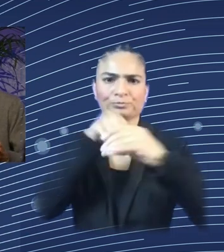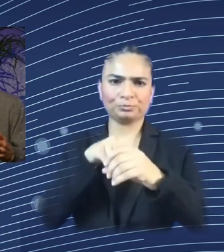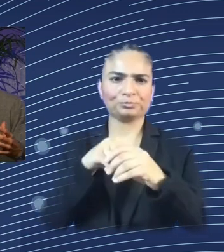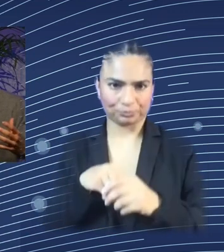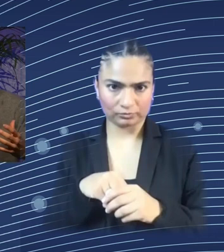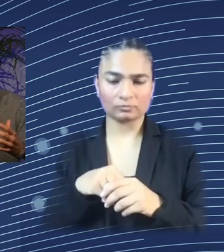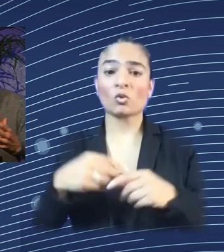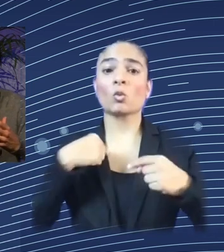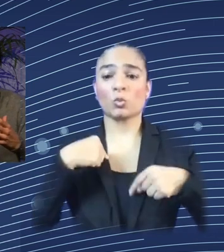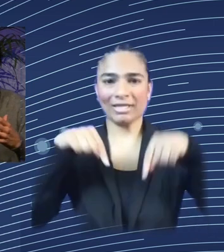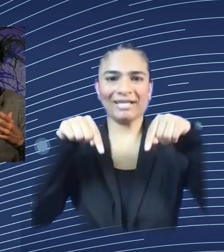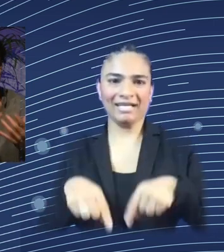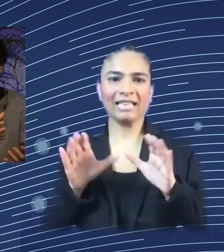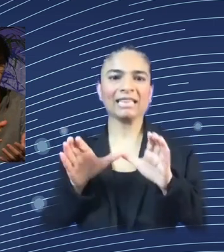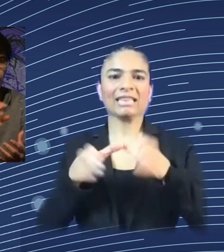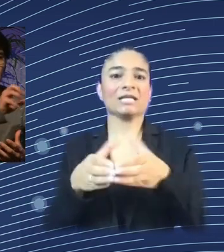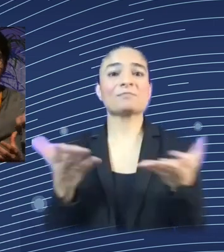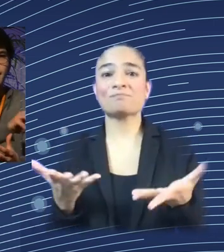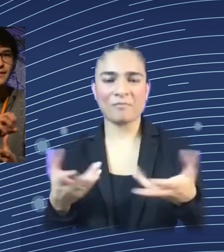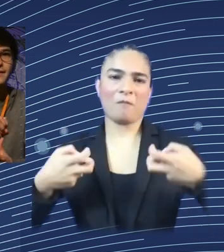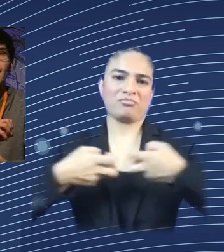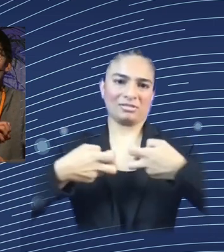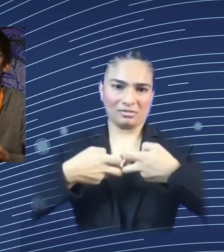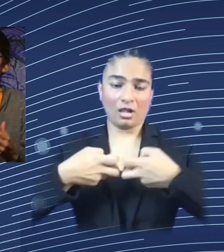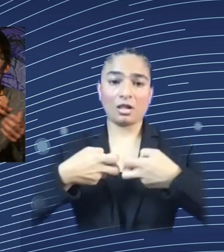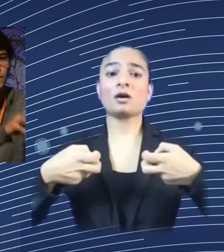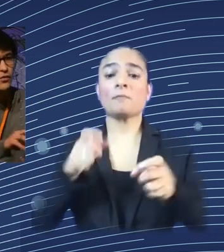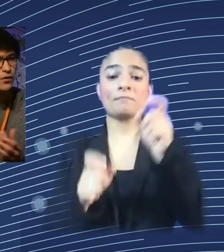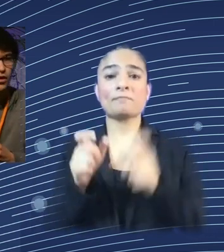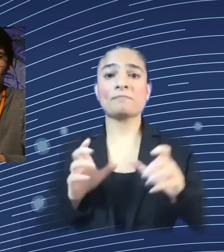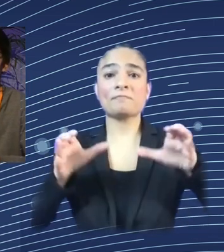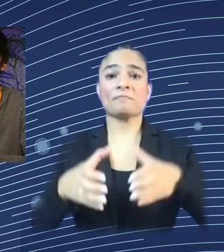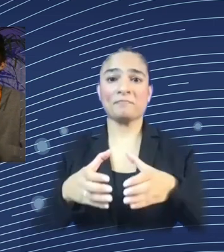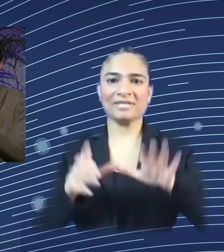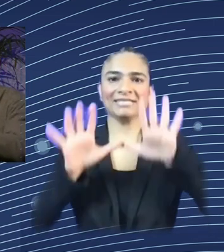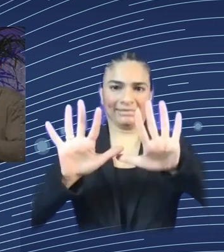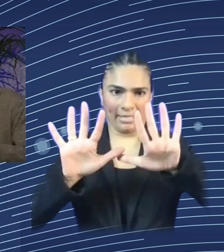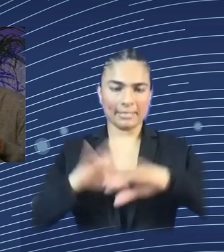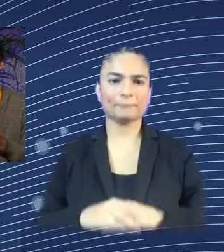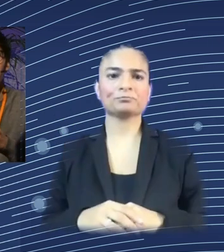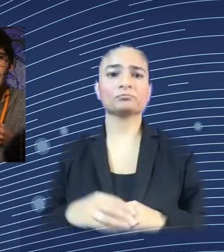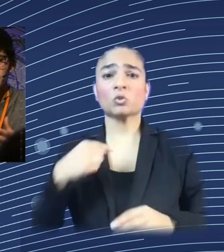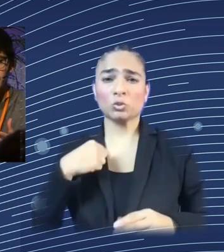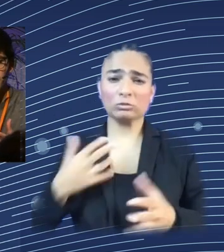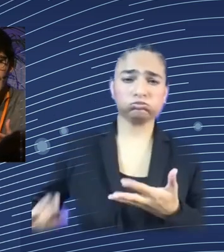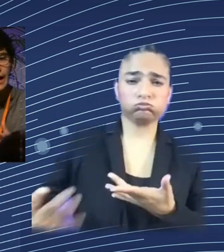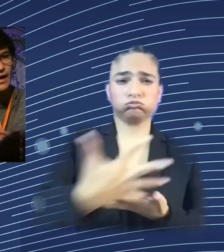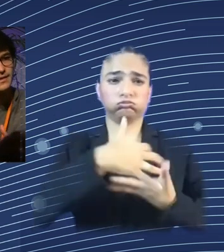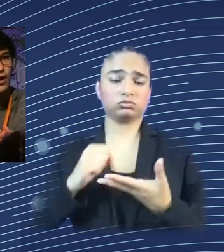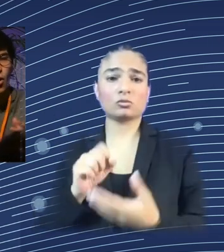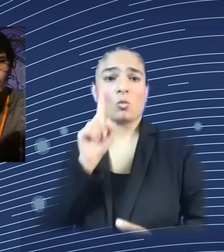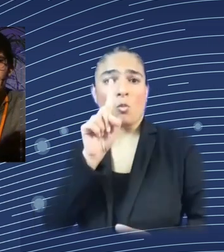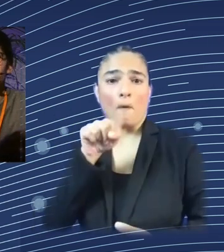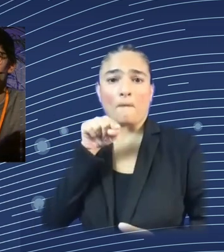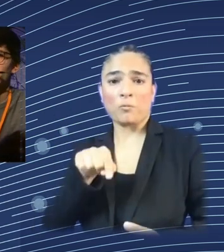solutions for them to, for example, collect data from their own portfolio companies, help them analyze